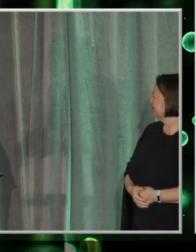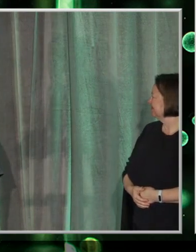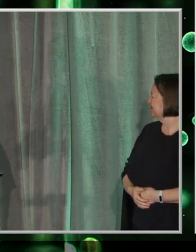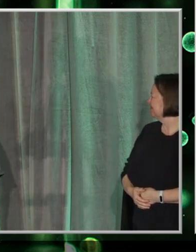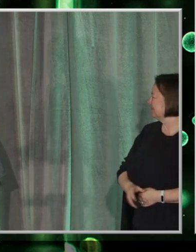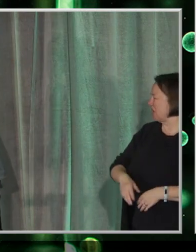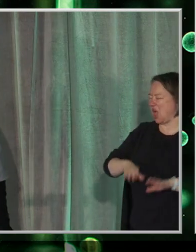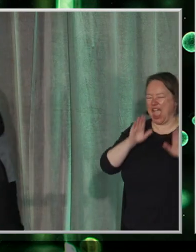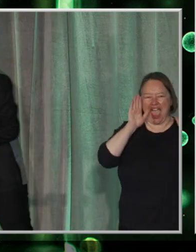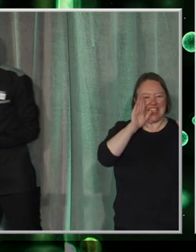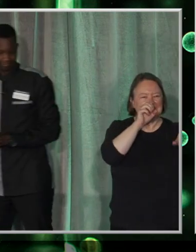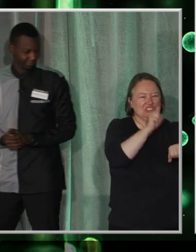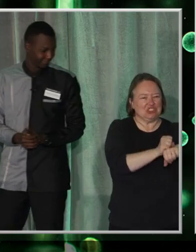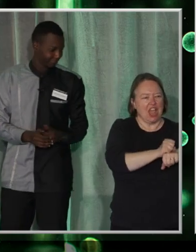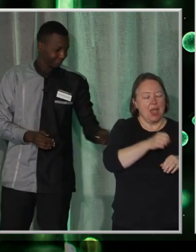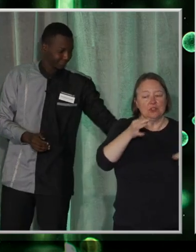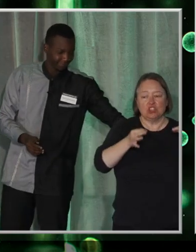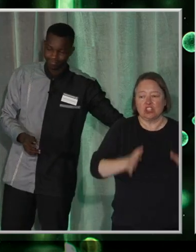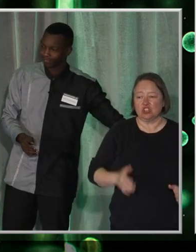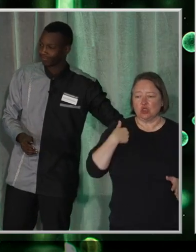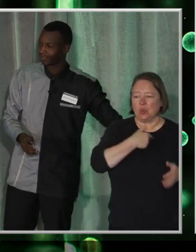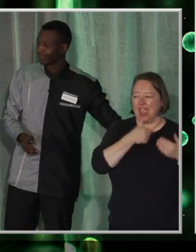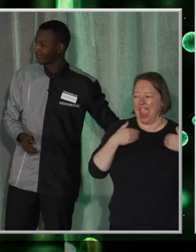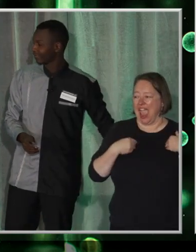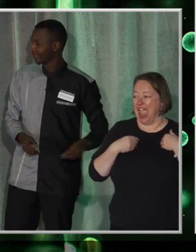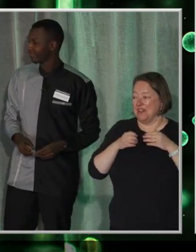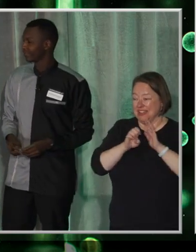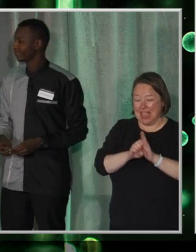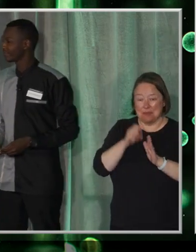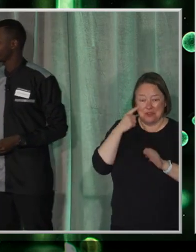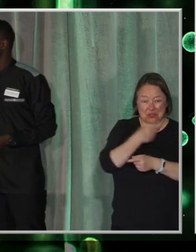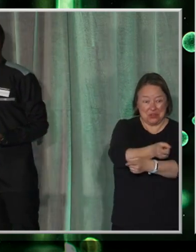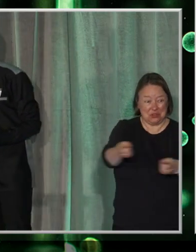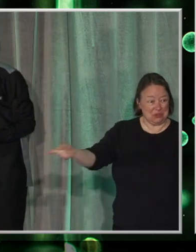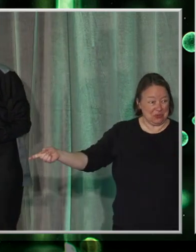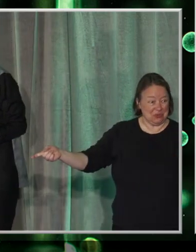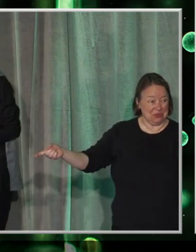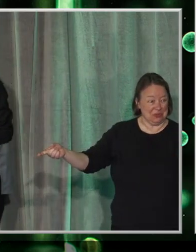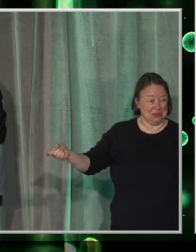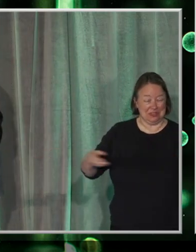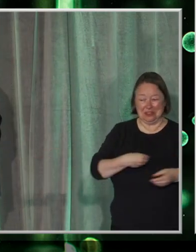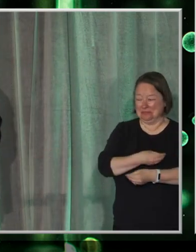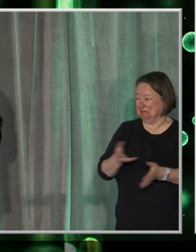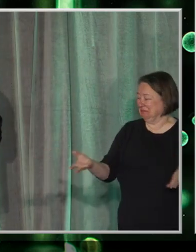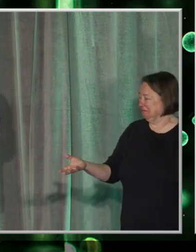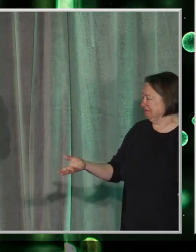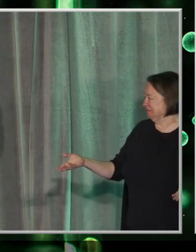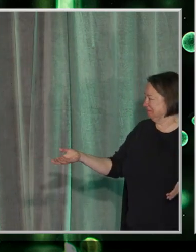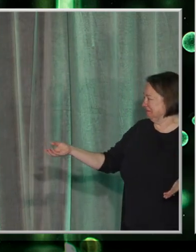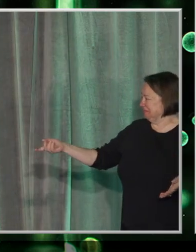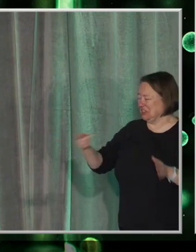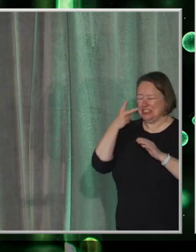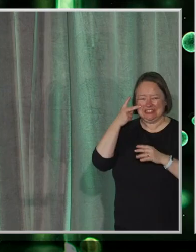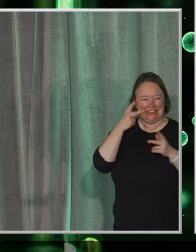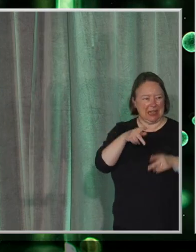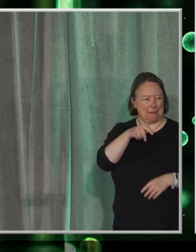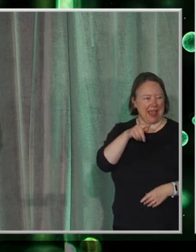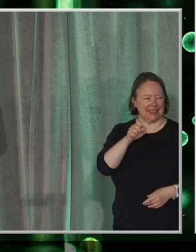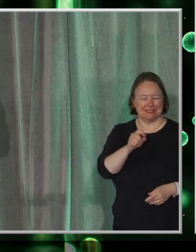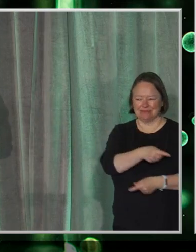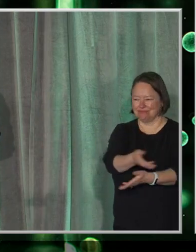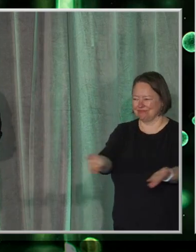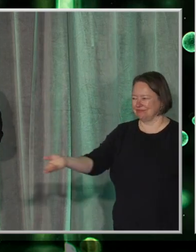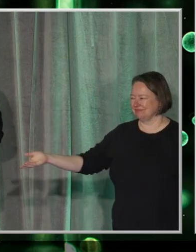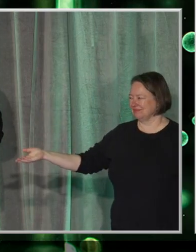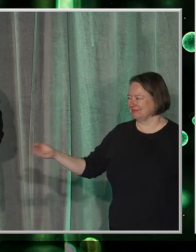Treasurer, excellent job. Judges, we have some samples for you. So if you want to take some and pass them around.